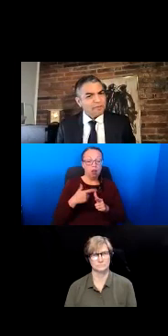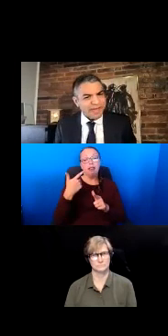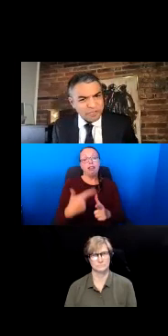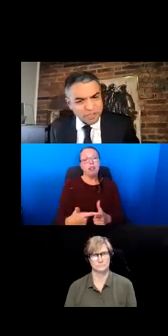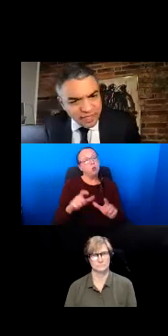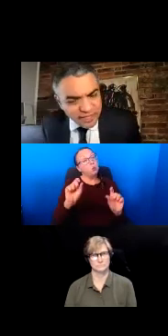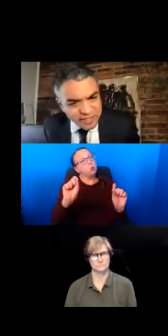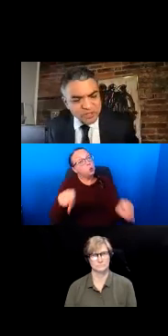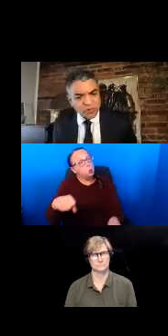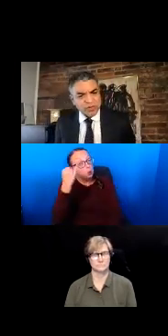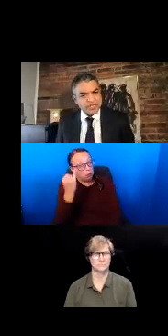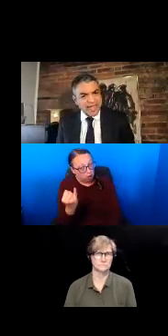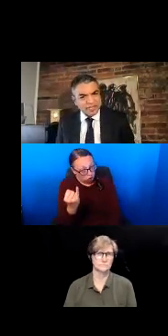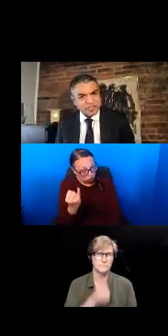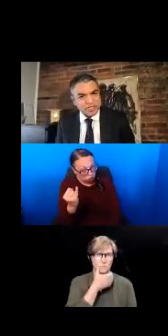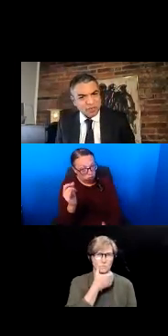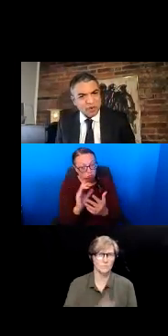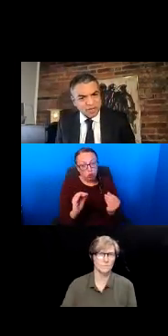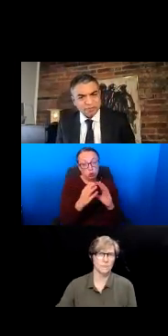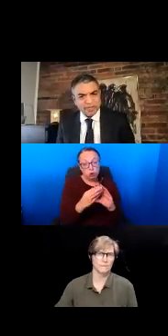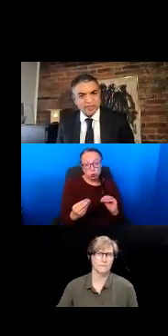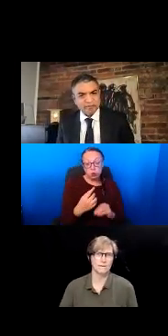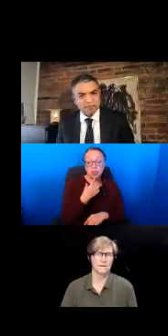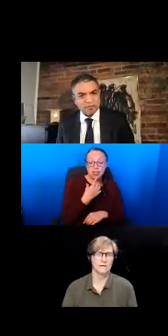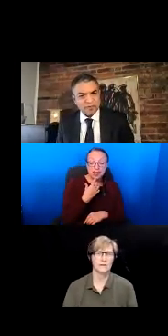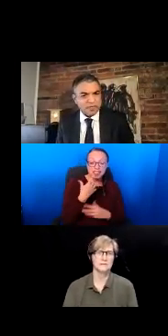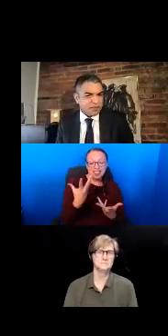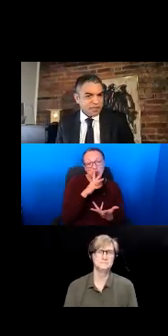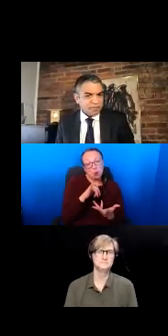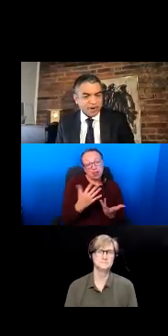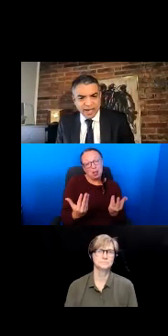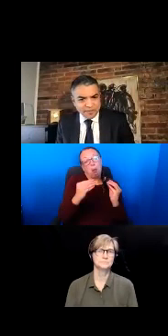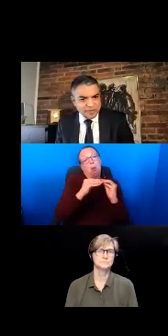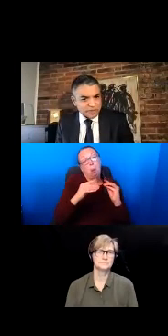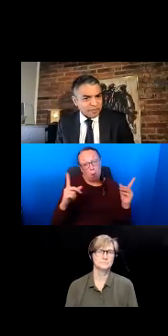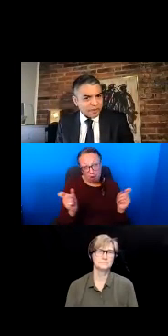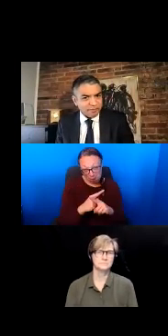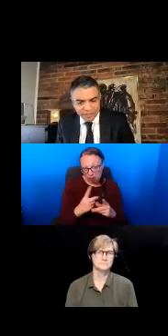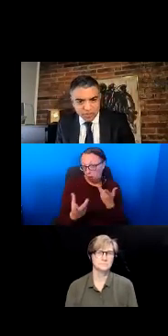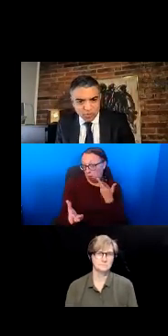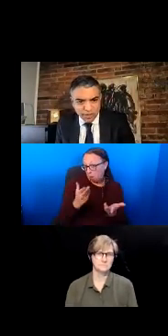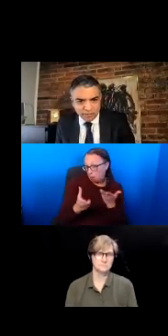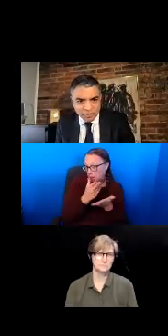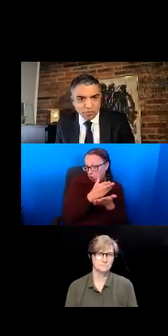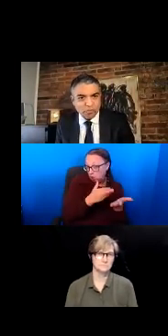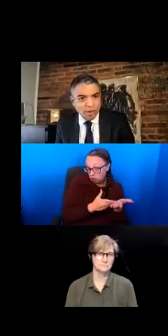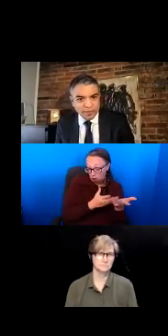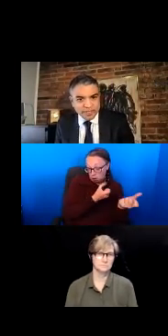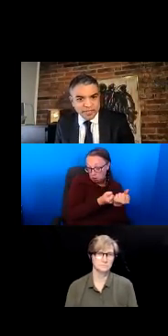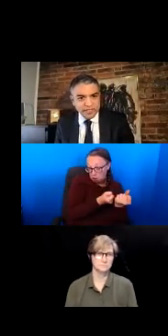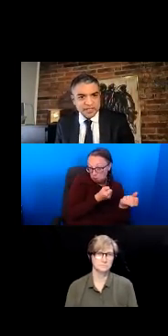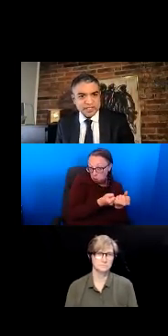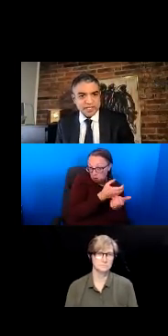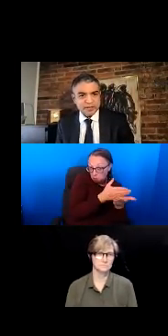could imagine that the story is actually more complicated, right? That perhaps there are some compensatory elements or